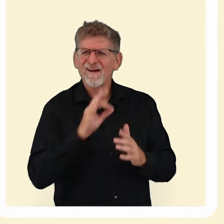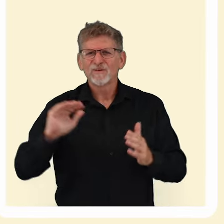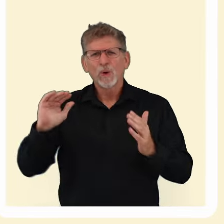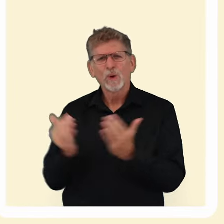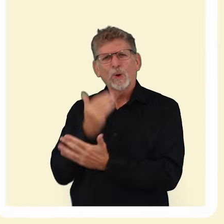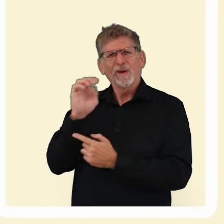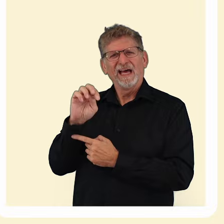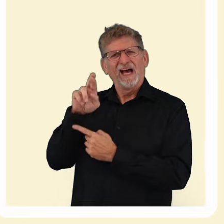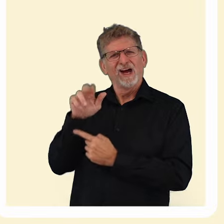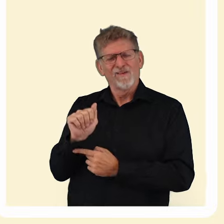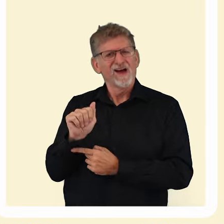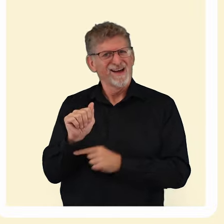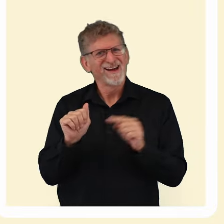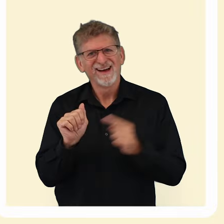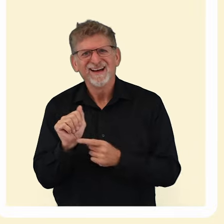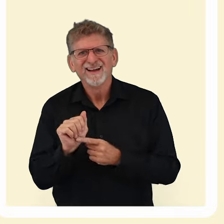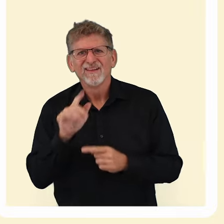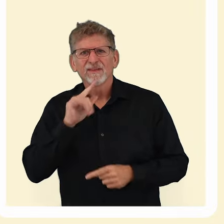I forgot to mention is